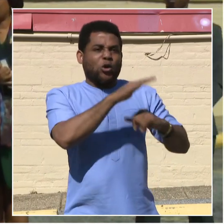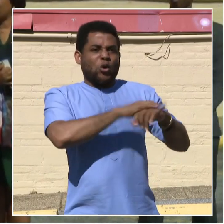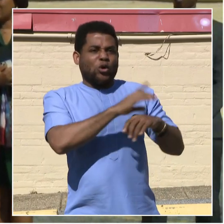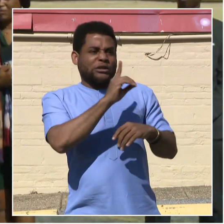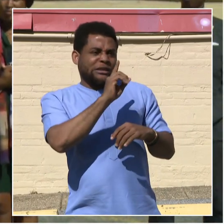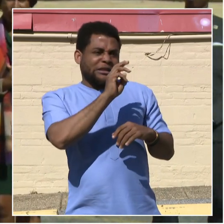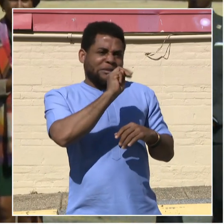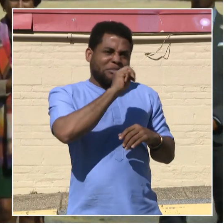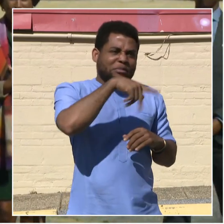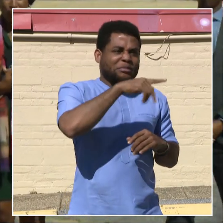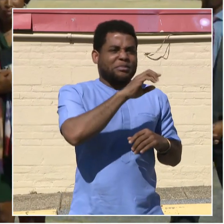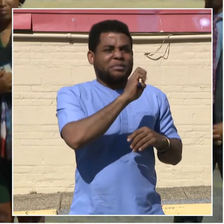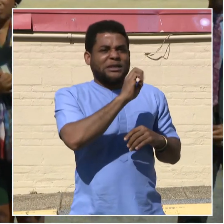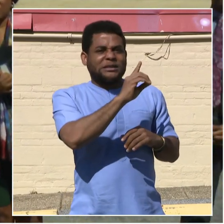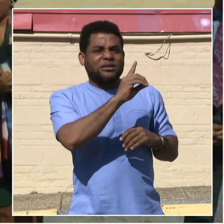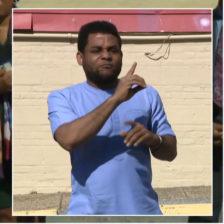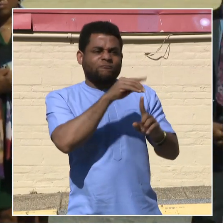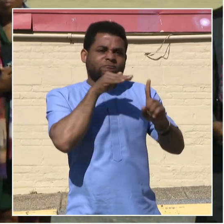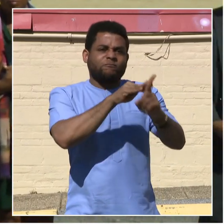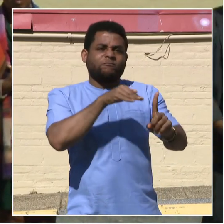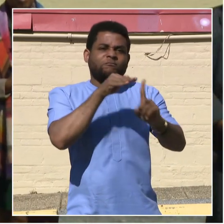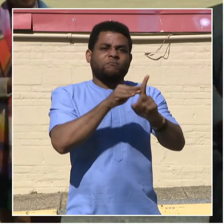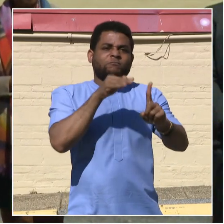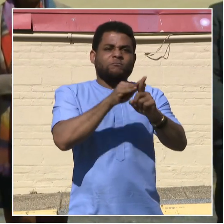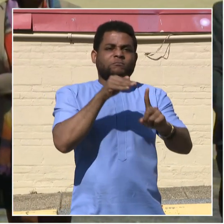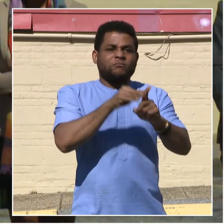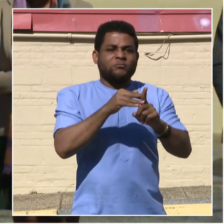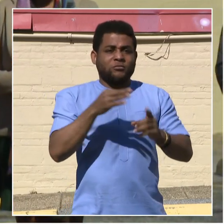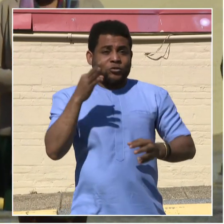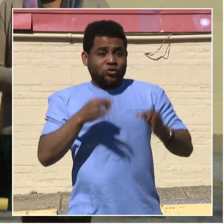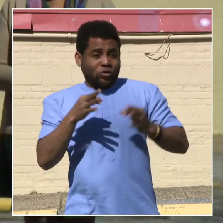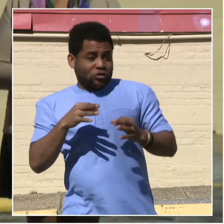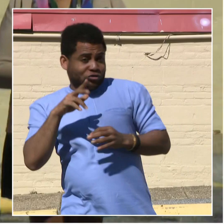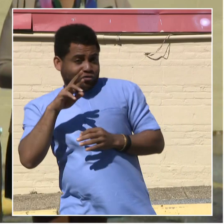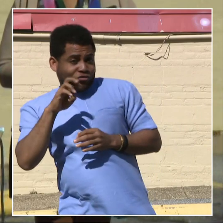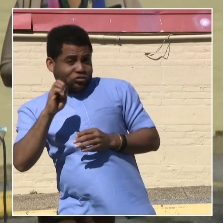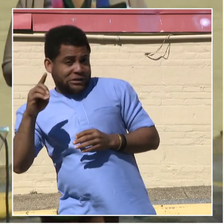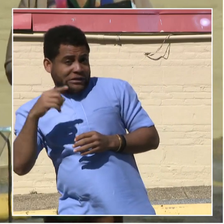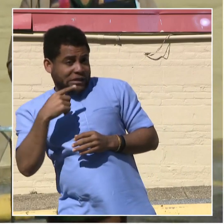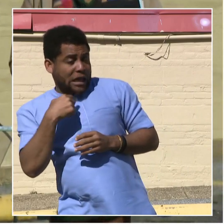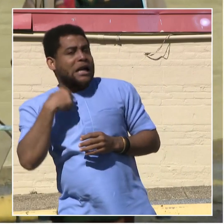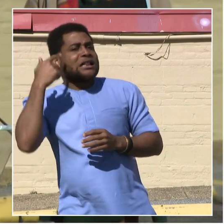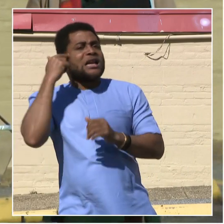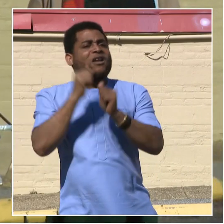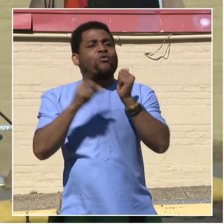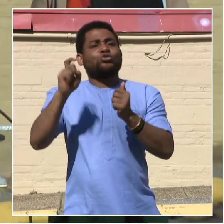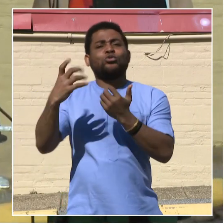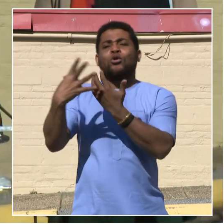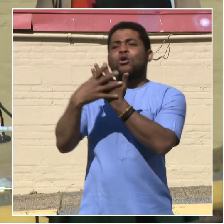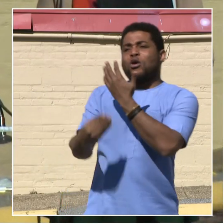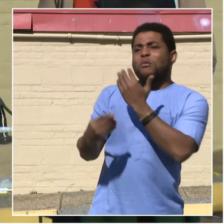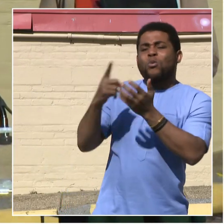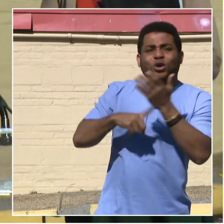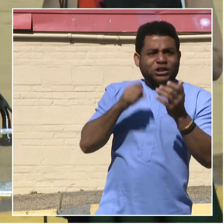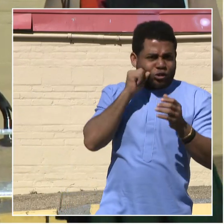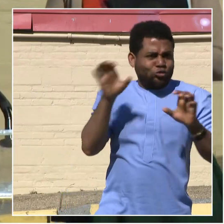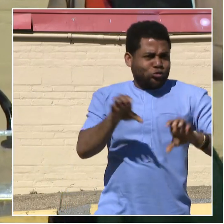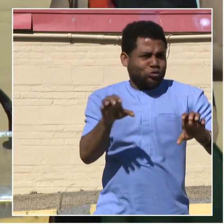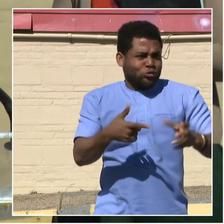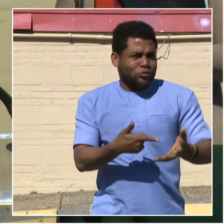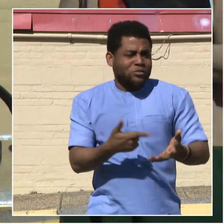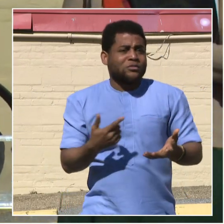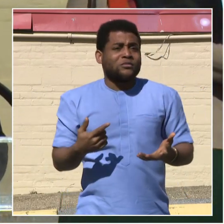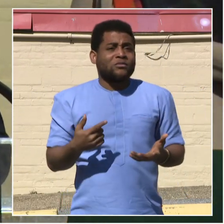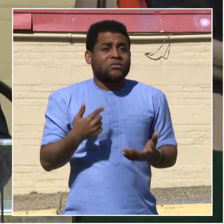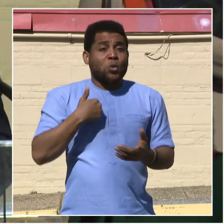way. So, Judge Terrell, I need everybody to emulate what Judge Terrell did. And we've set up a website. It's